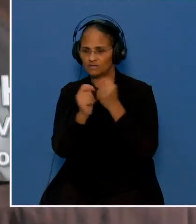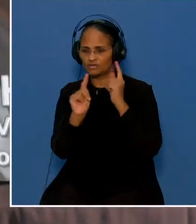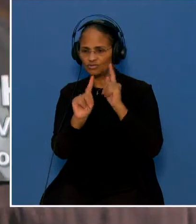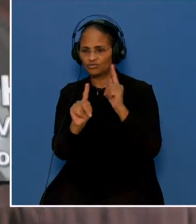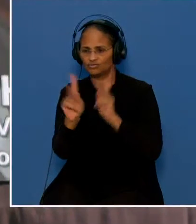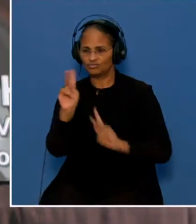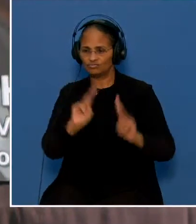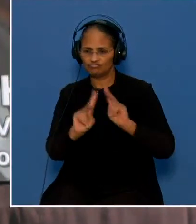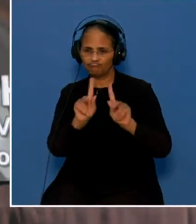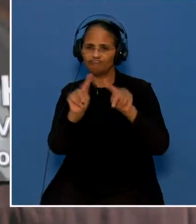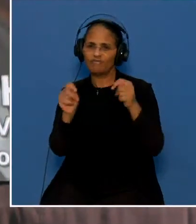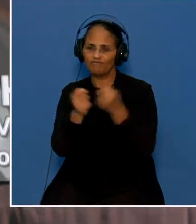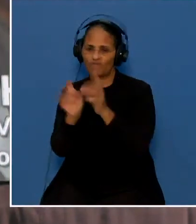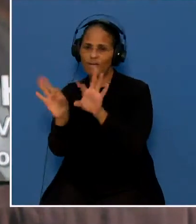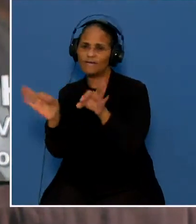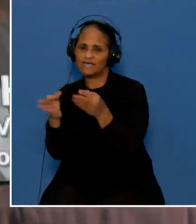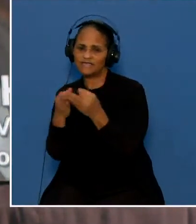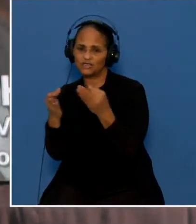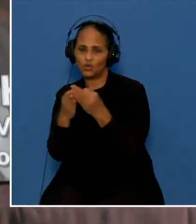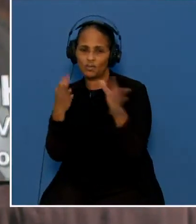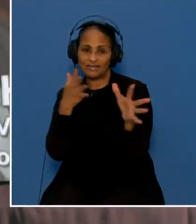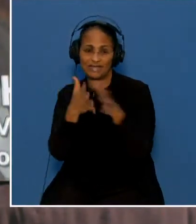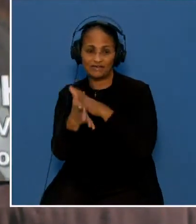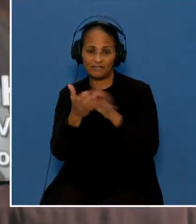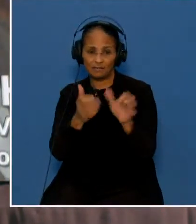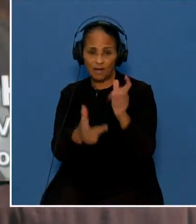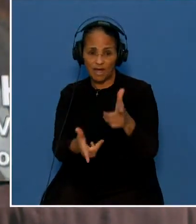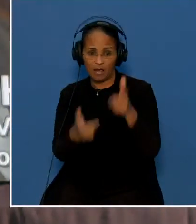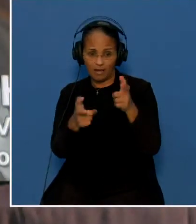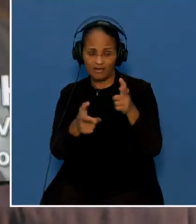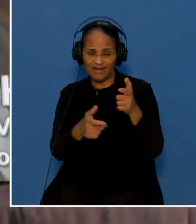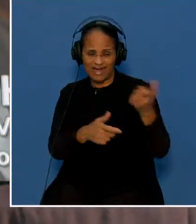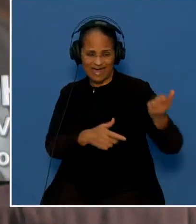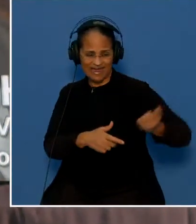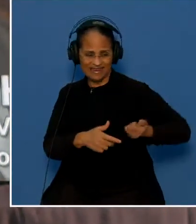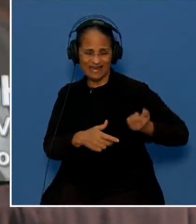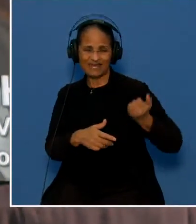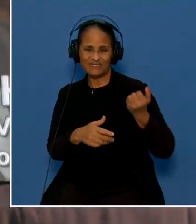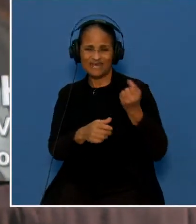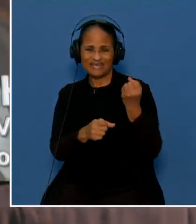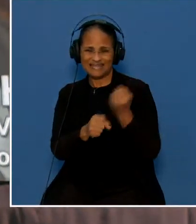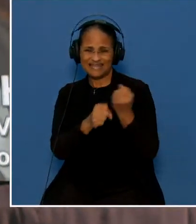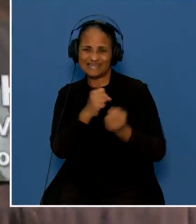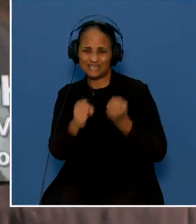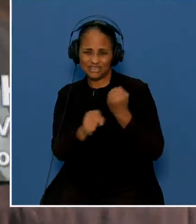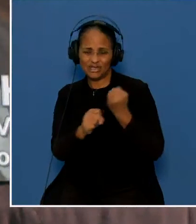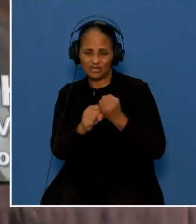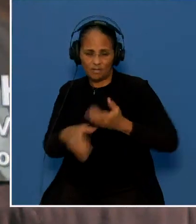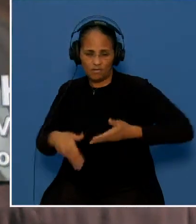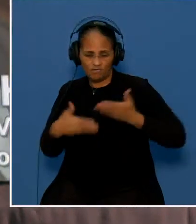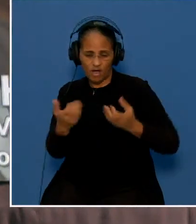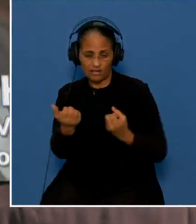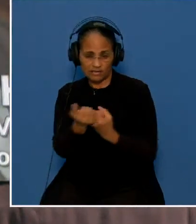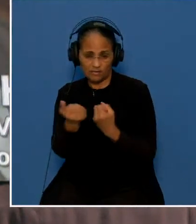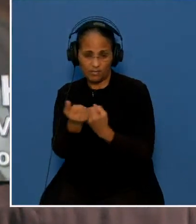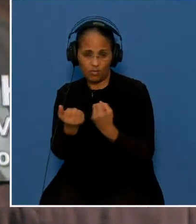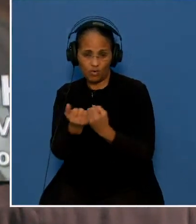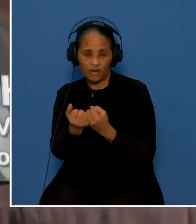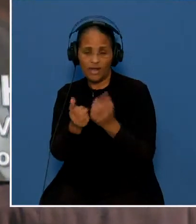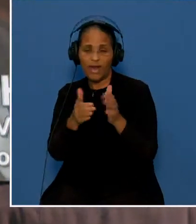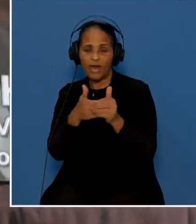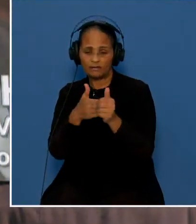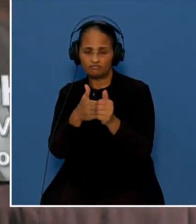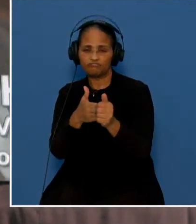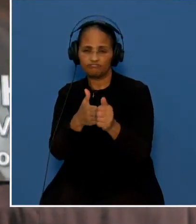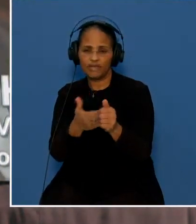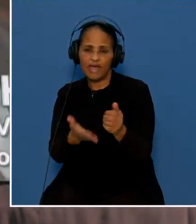and communities that have been devastated by gun and knife violence this year. They have provided support and guidance